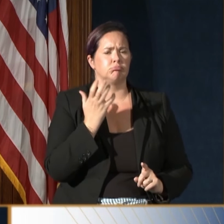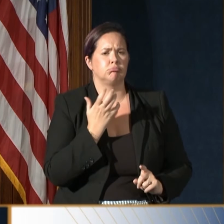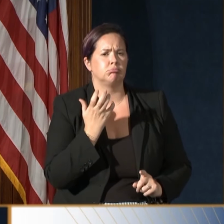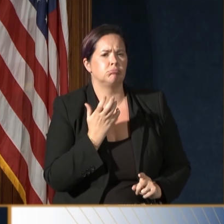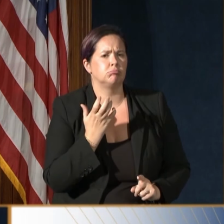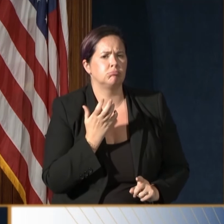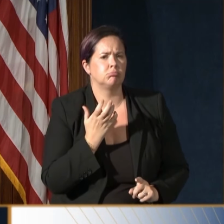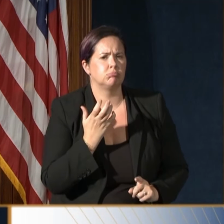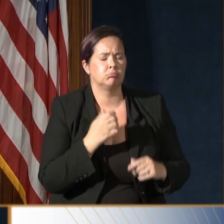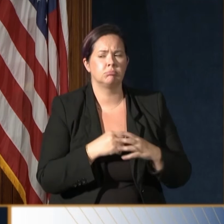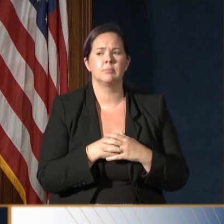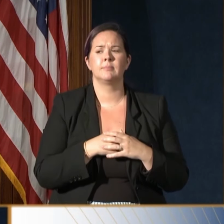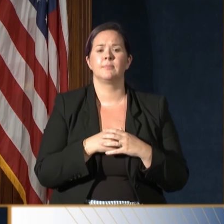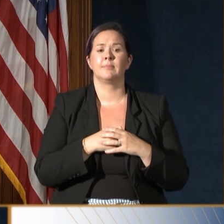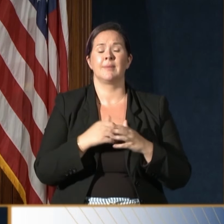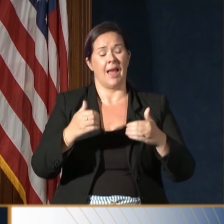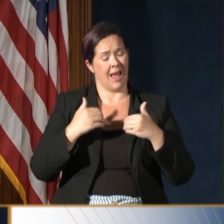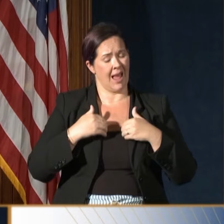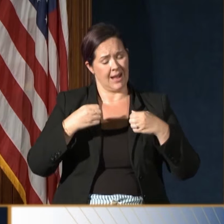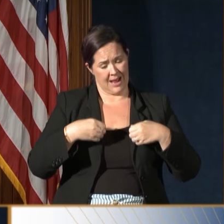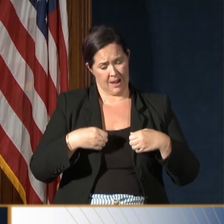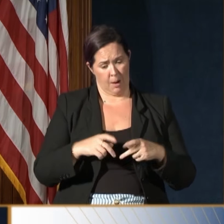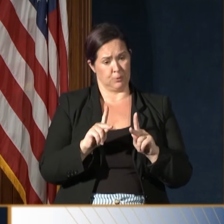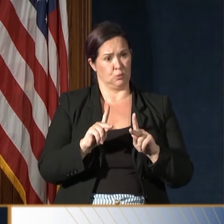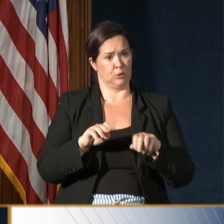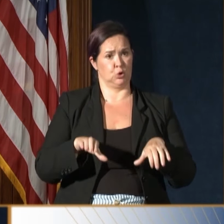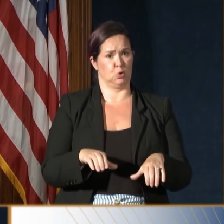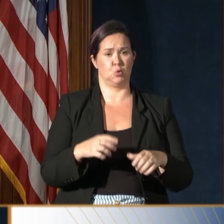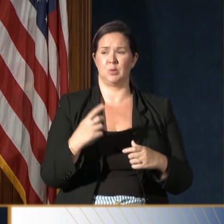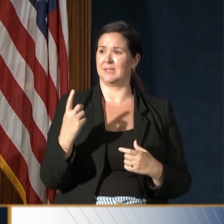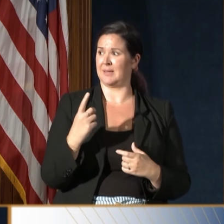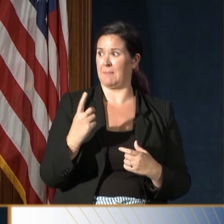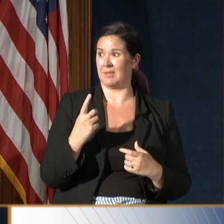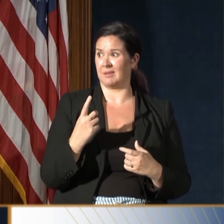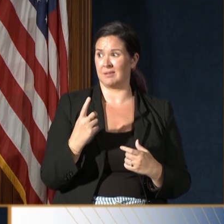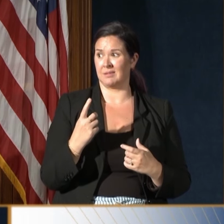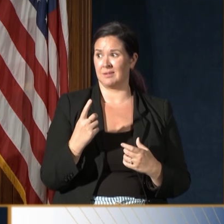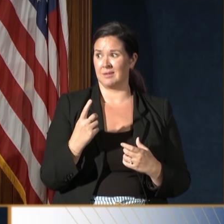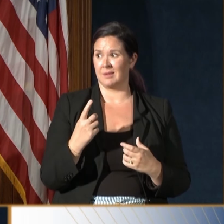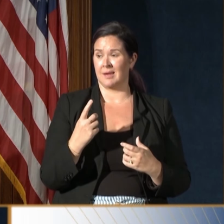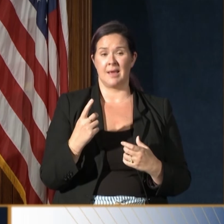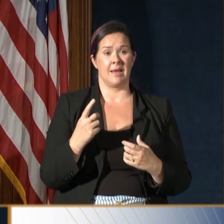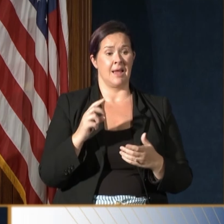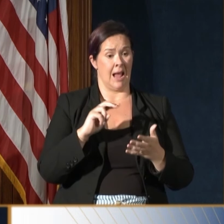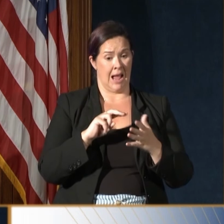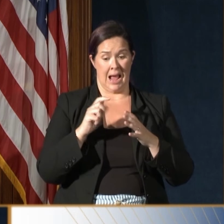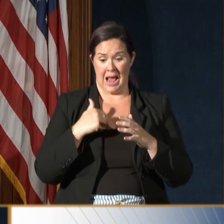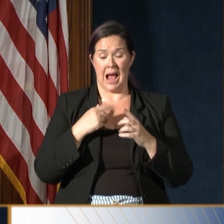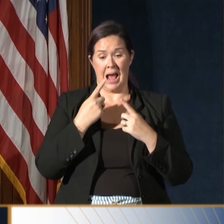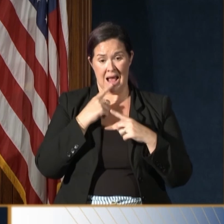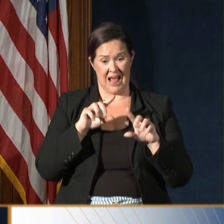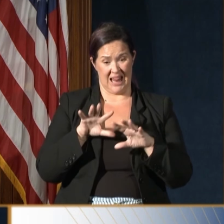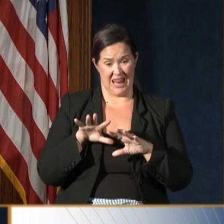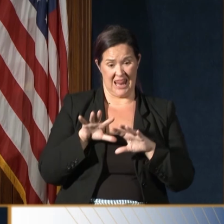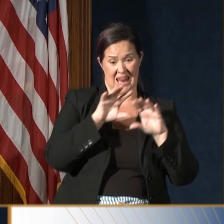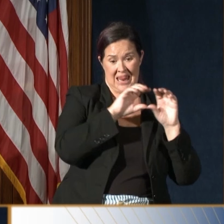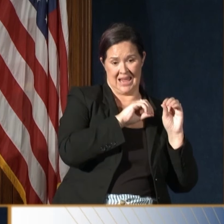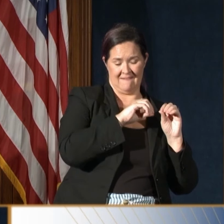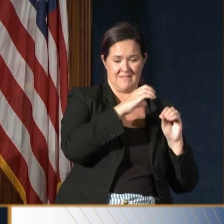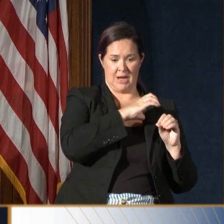What he did was give me the opportunity to do something that when I leave the Congress in